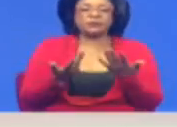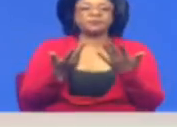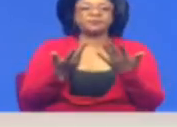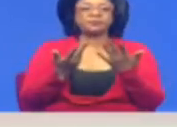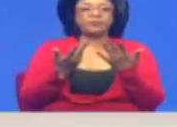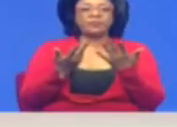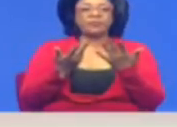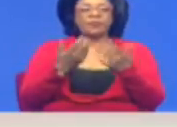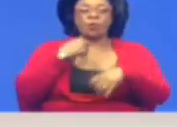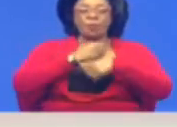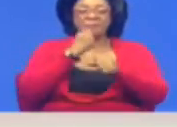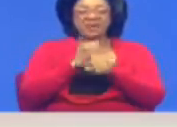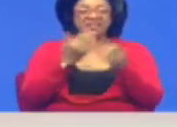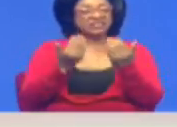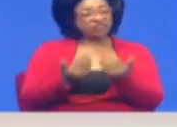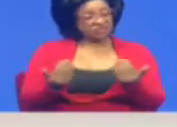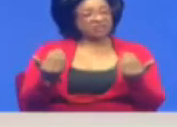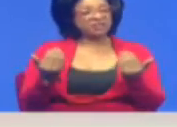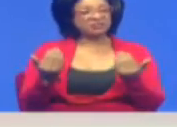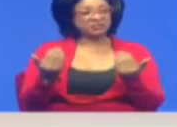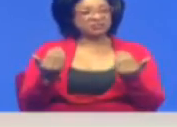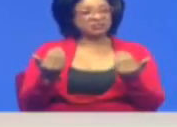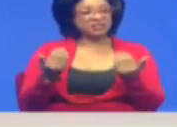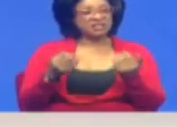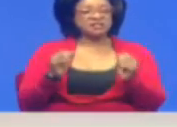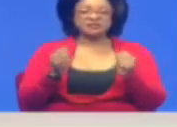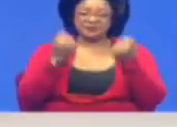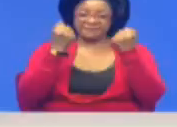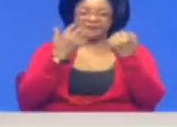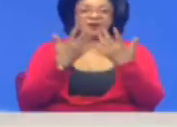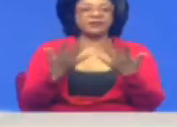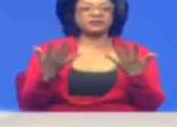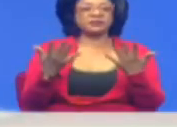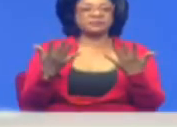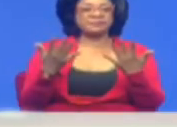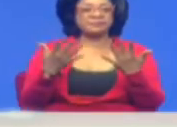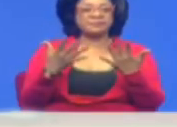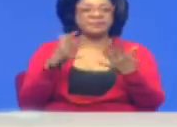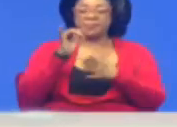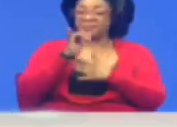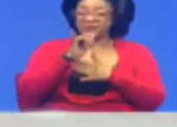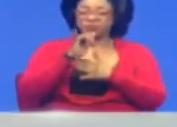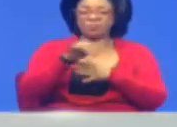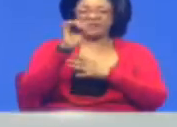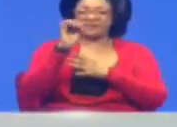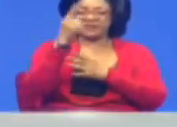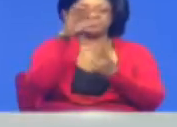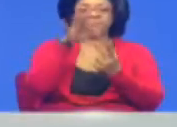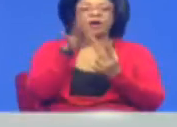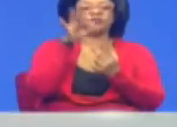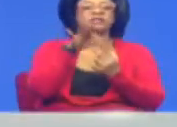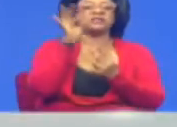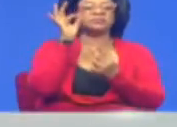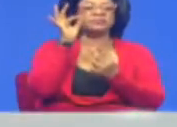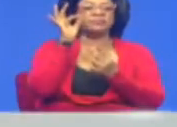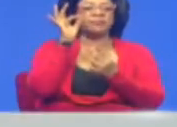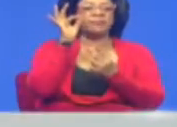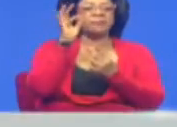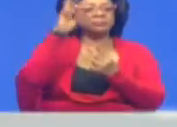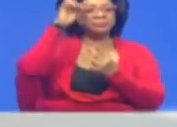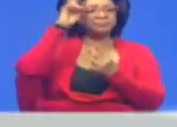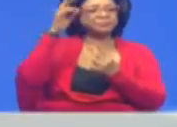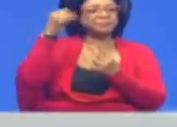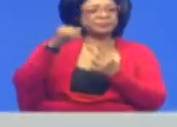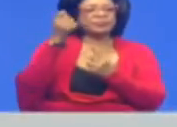making these children to be in very safe hands. So that would be the first priority. Police are trying to understand how the